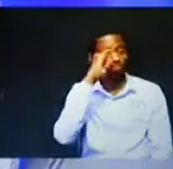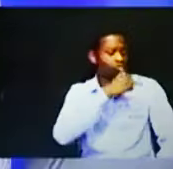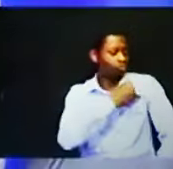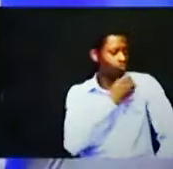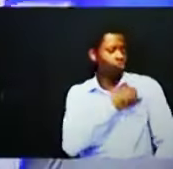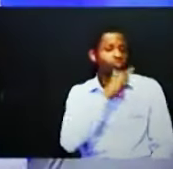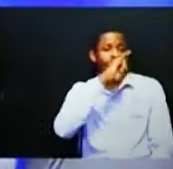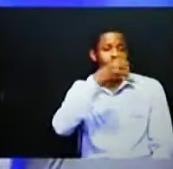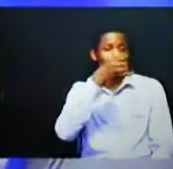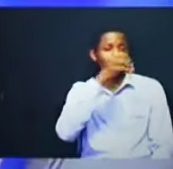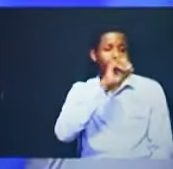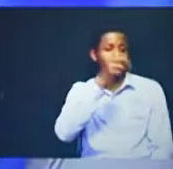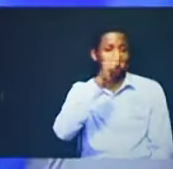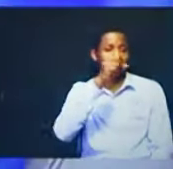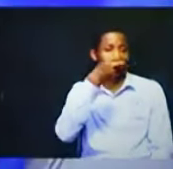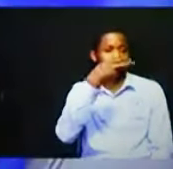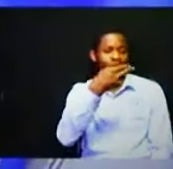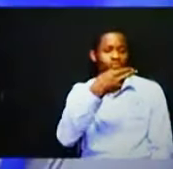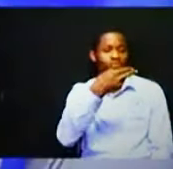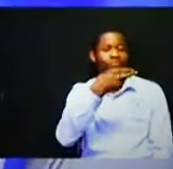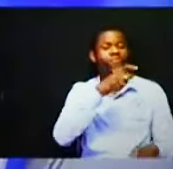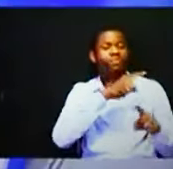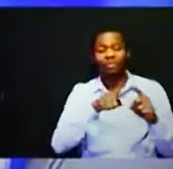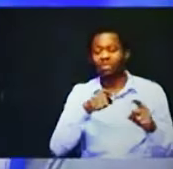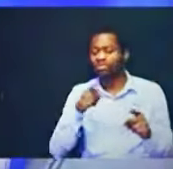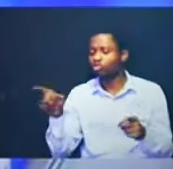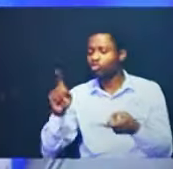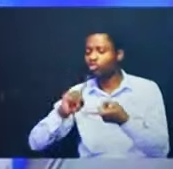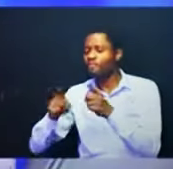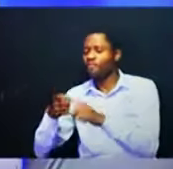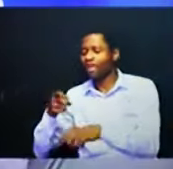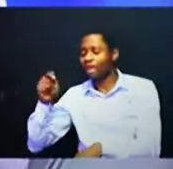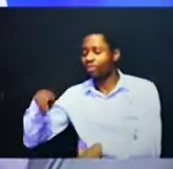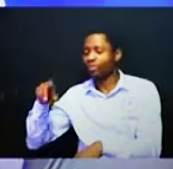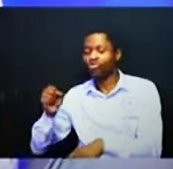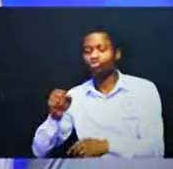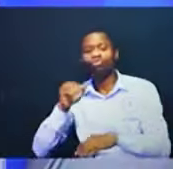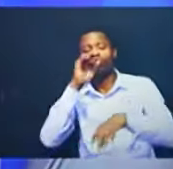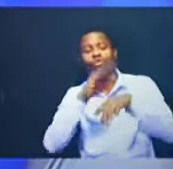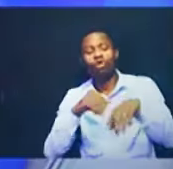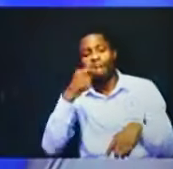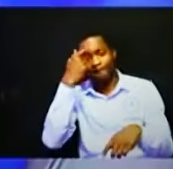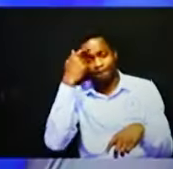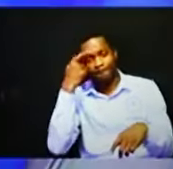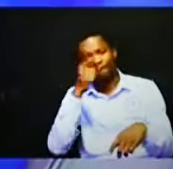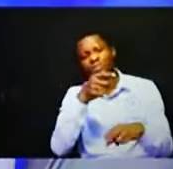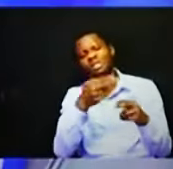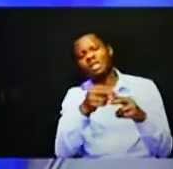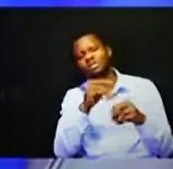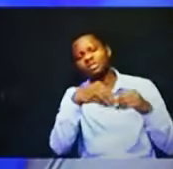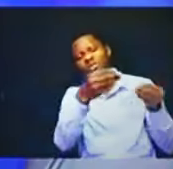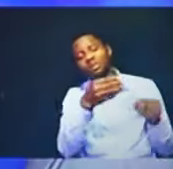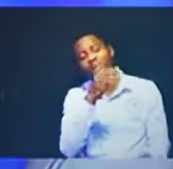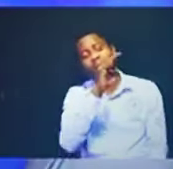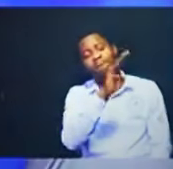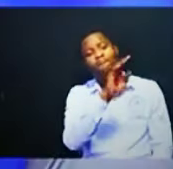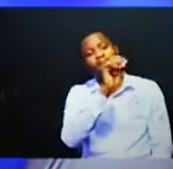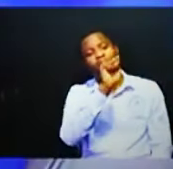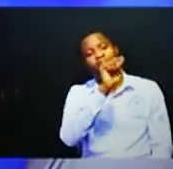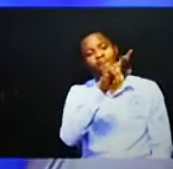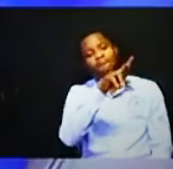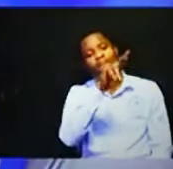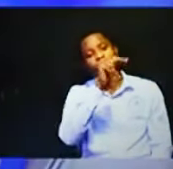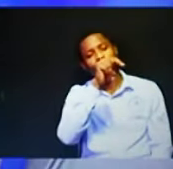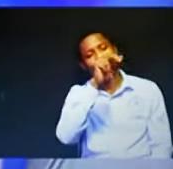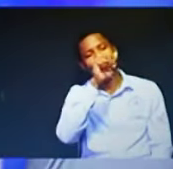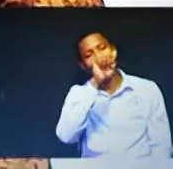him Barnabas. Hanso nimfefo ono efreno Barnaba. Because he's a person who encourages. Sanse oyobi a ose nkran